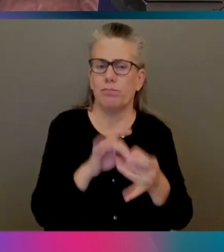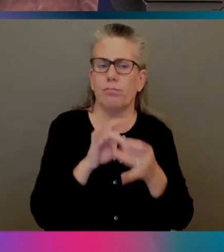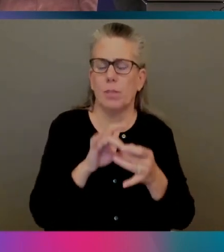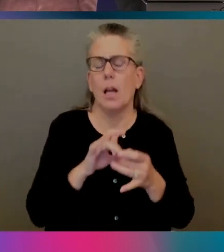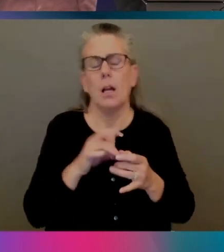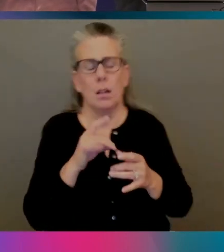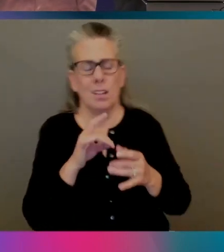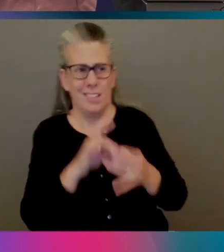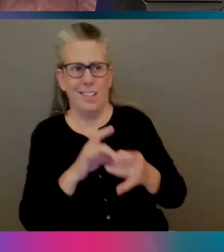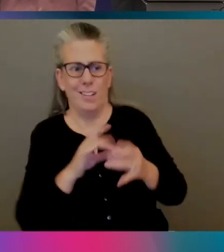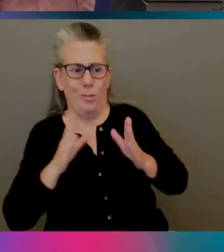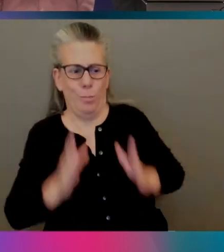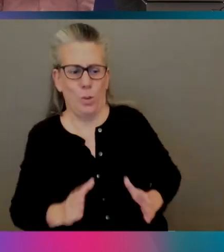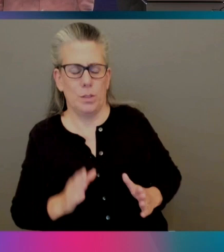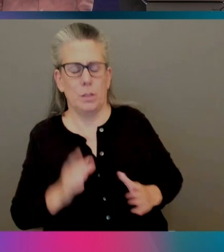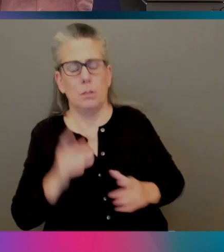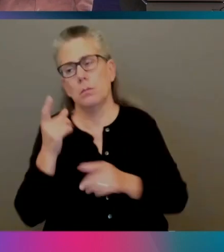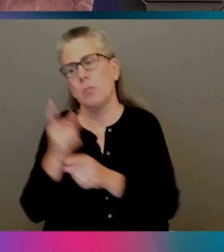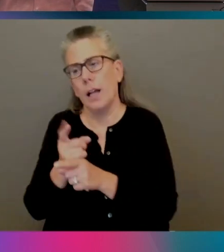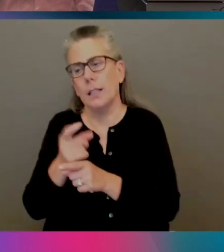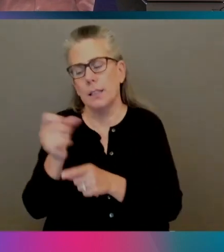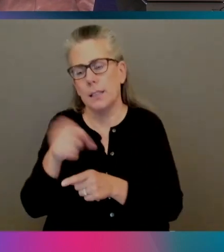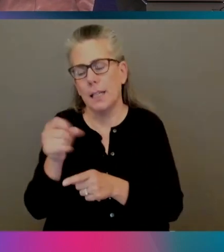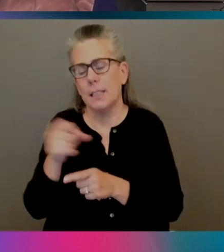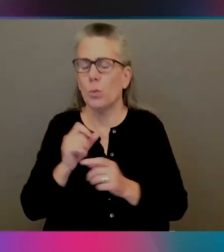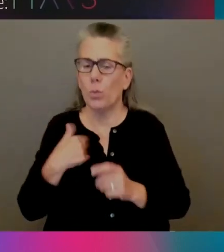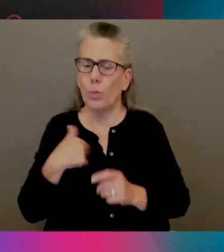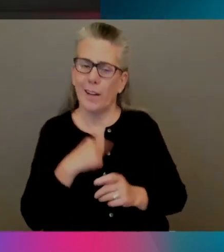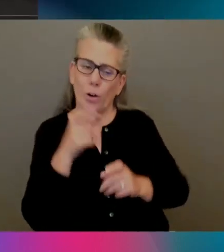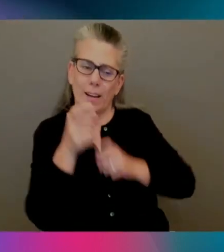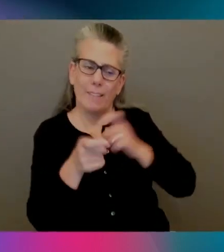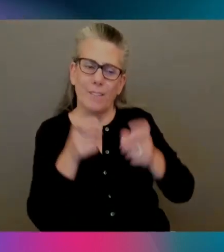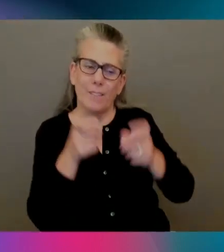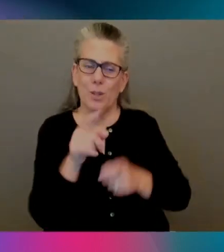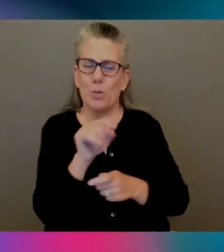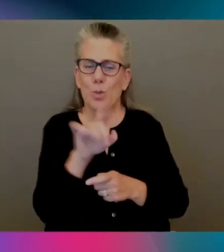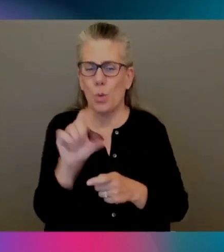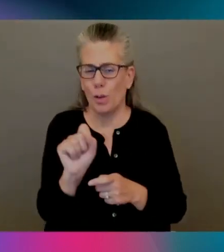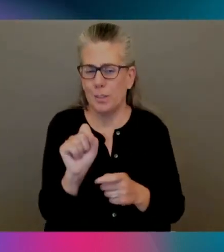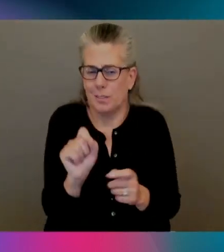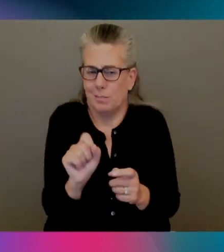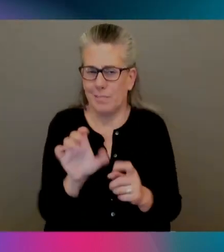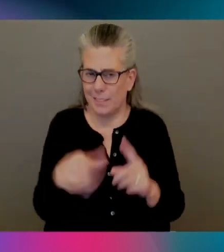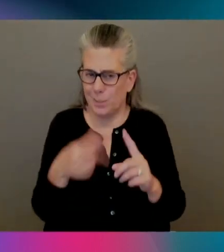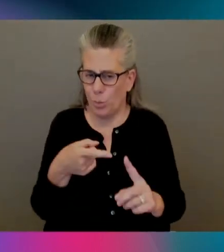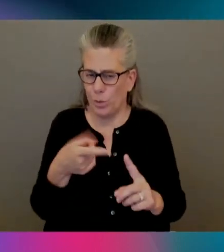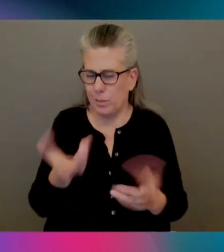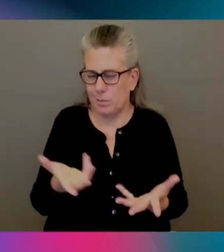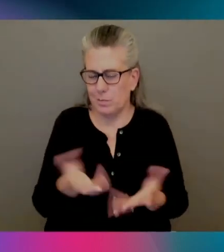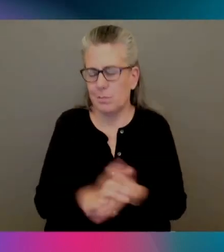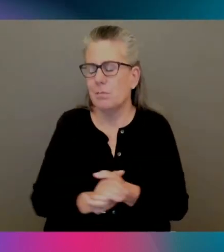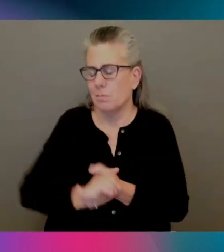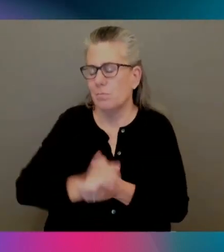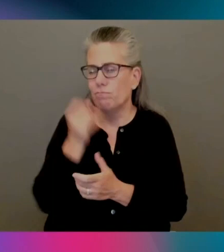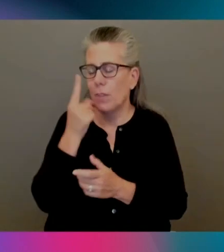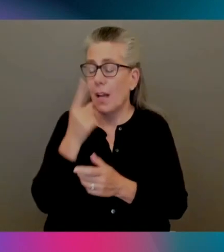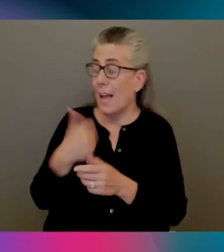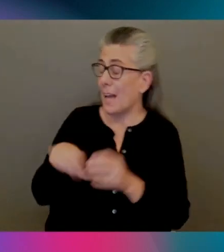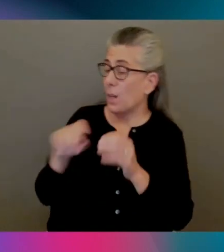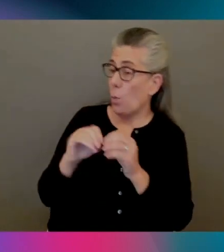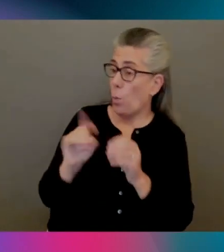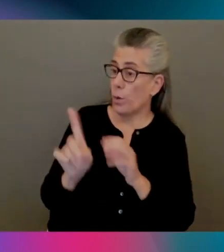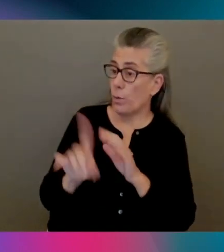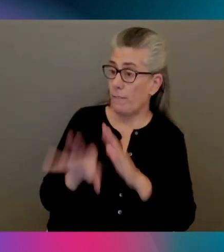for you to Right, detect. we're giving you the Yeah. tools. perfect. Yeah. 30 seconds left. Where do I get started with CodeWhisperer? Sure, we